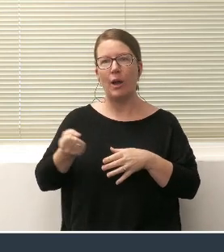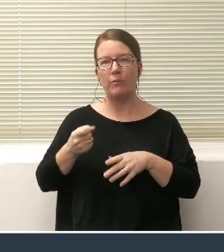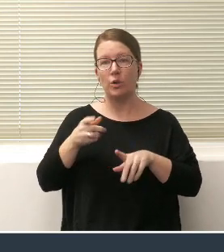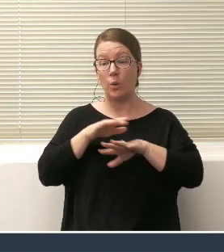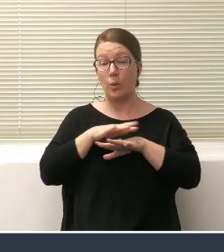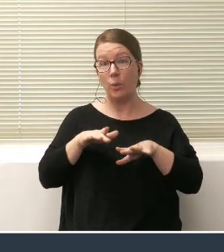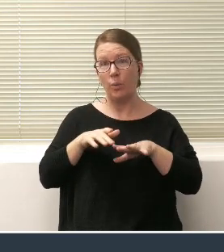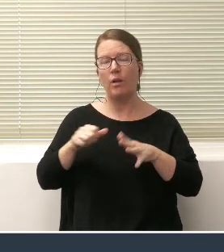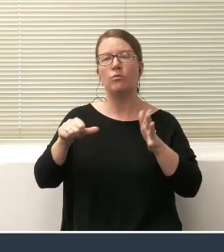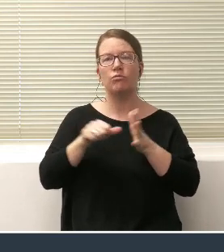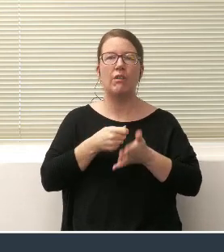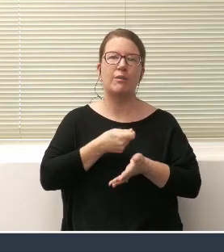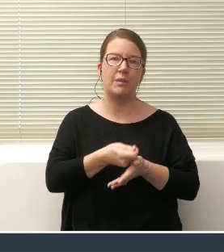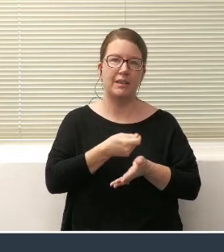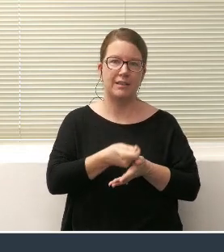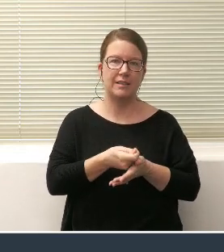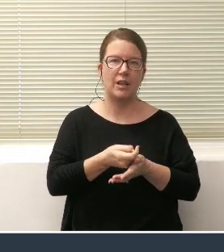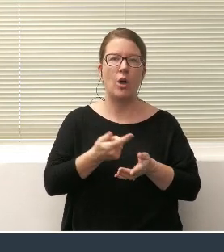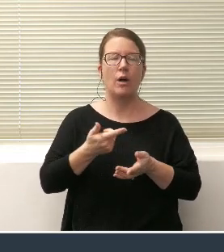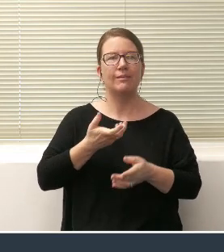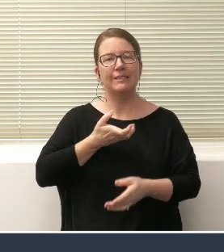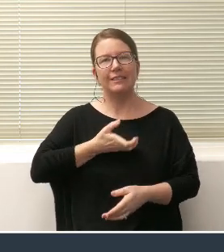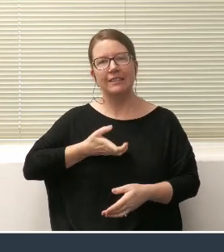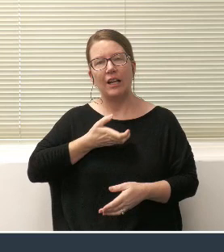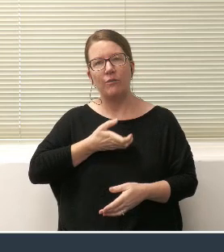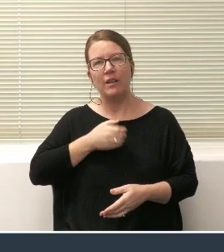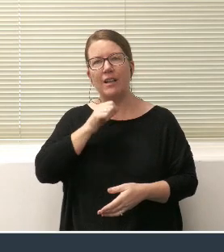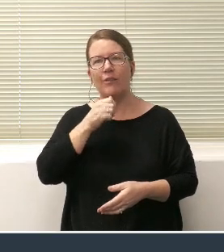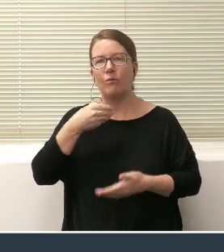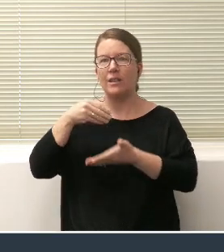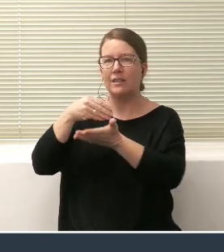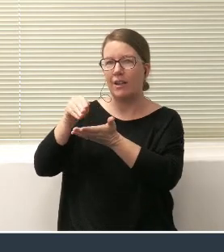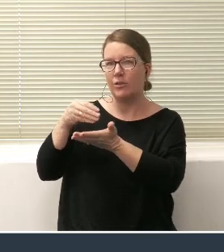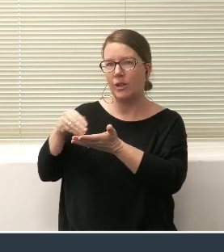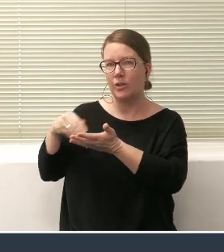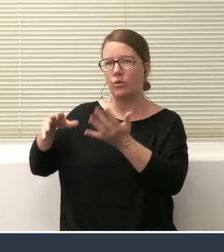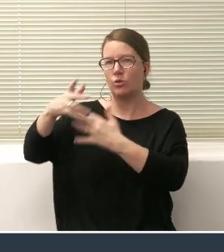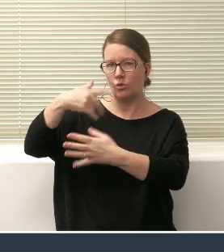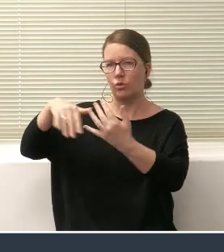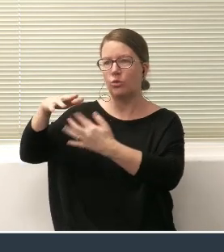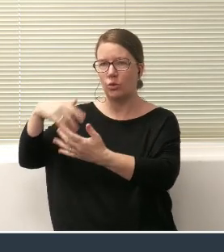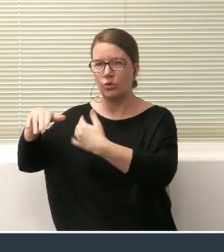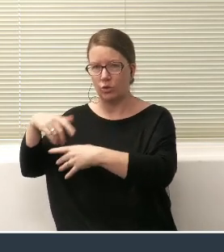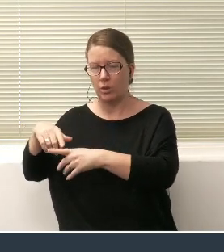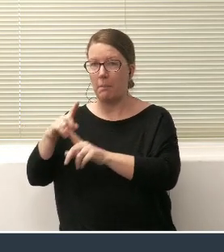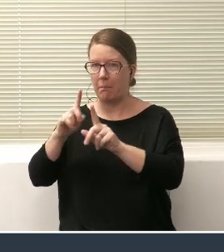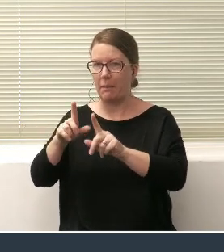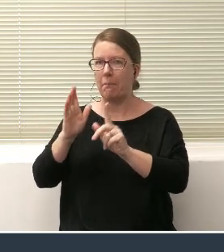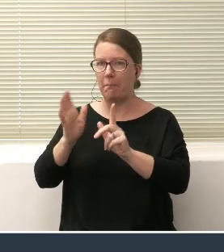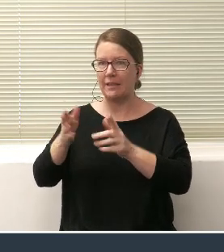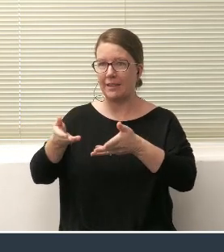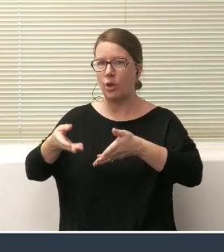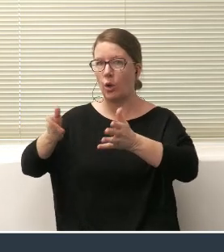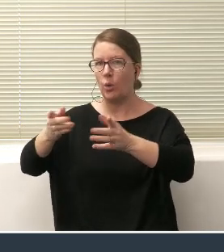So my only level of comfort with us divesting those social housing villages, provided they go to someone who is